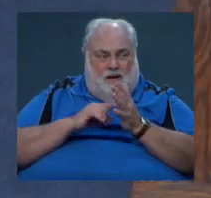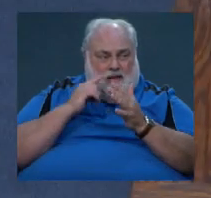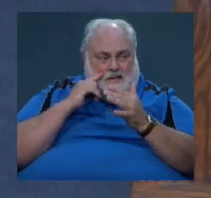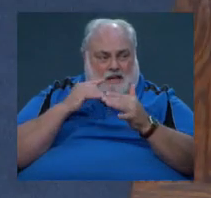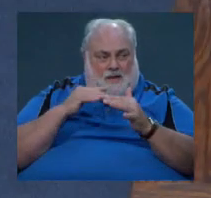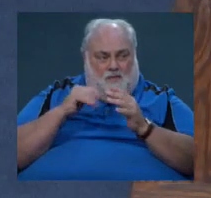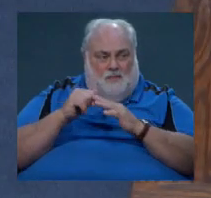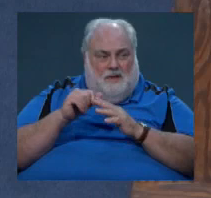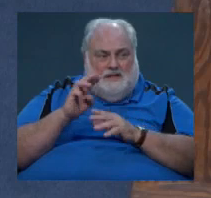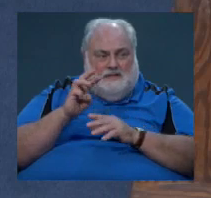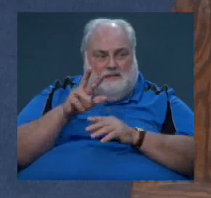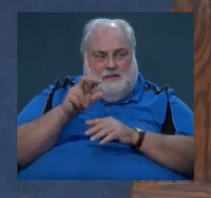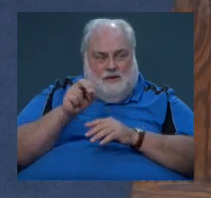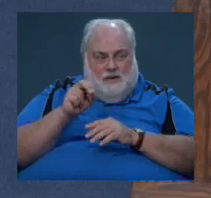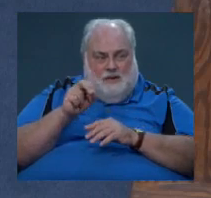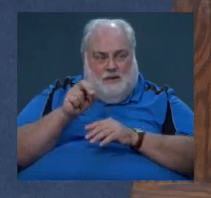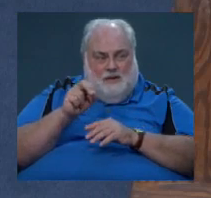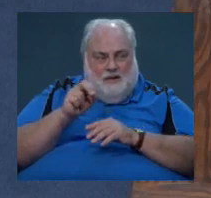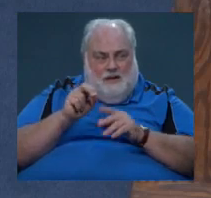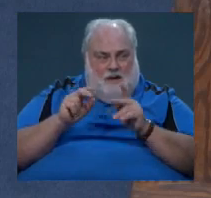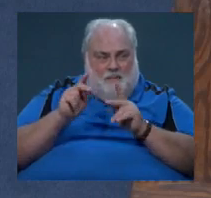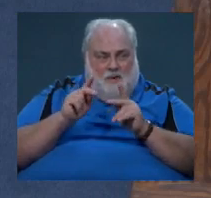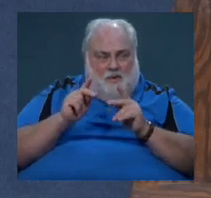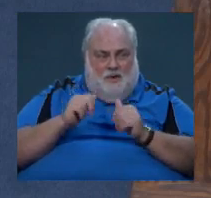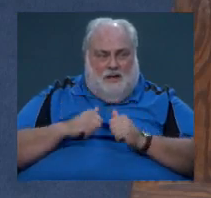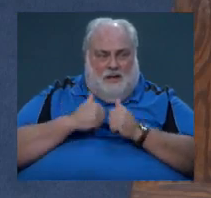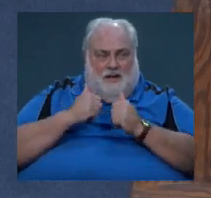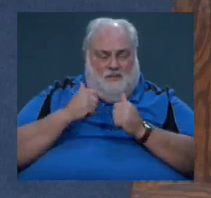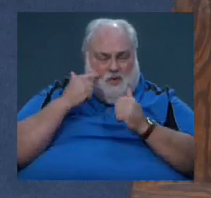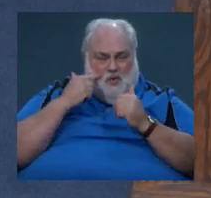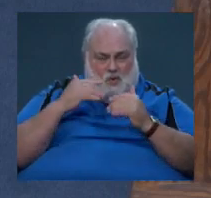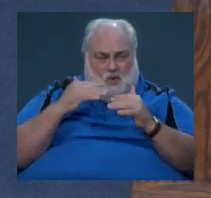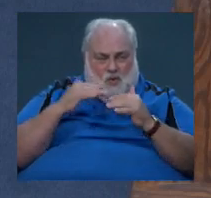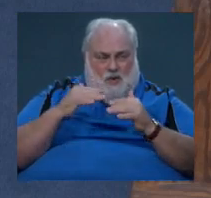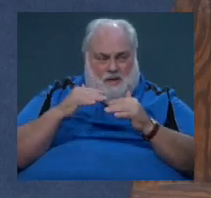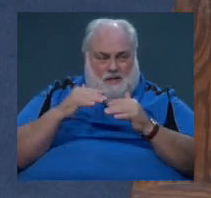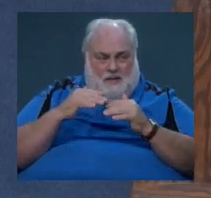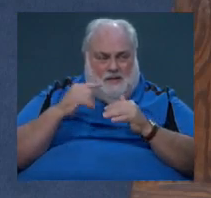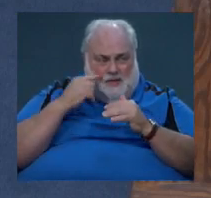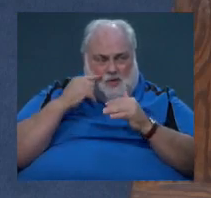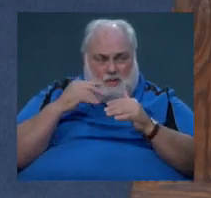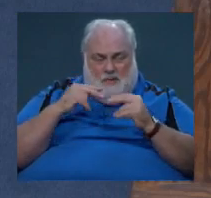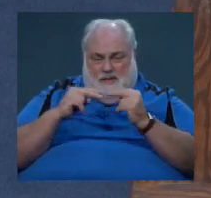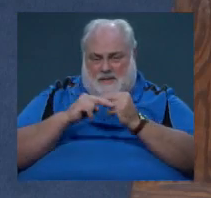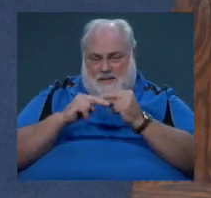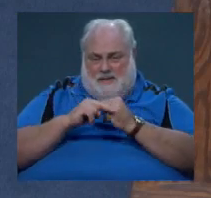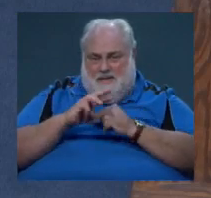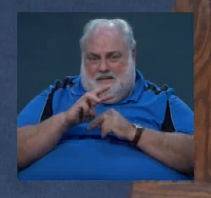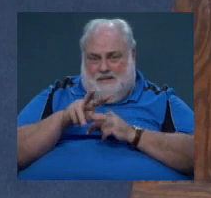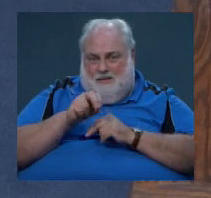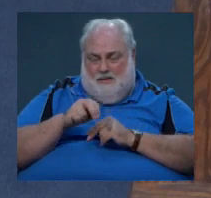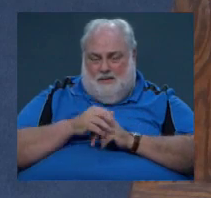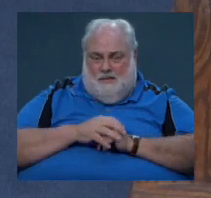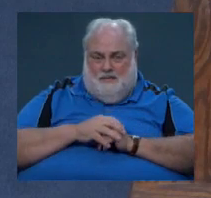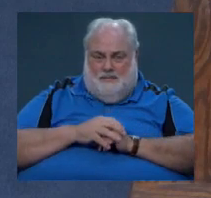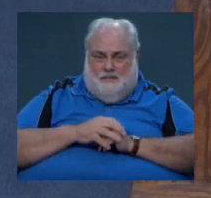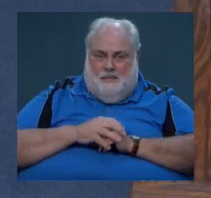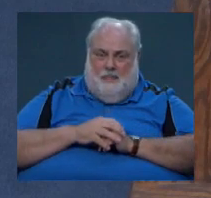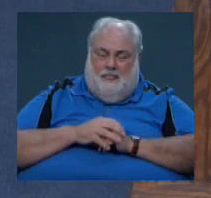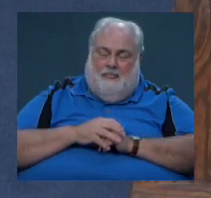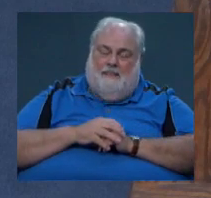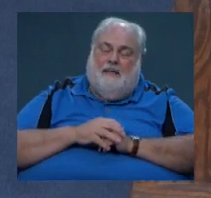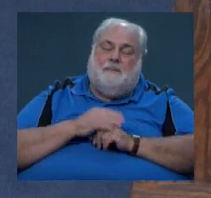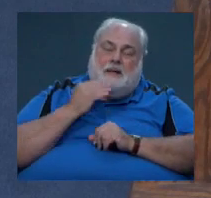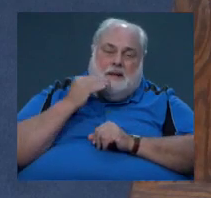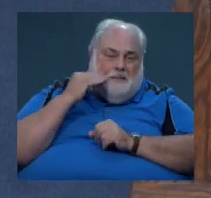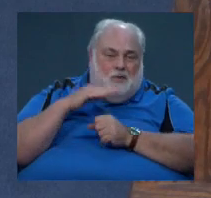from 6:30. People don't want to live near noise, and there's noise from 6:30. My neighborhood is